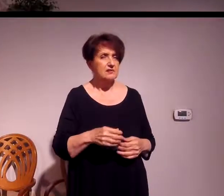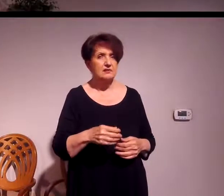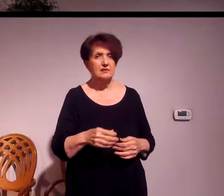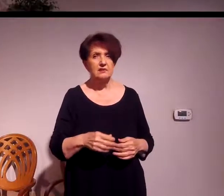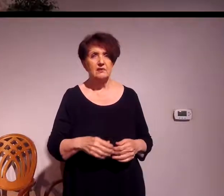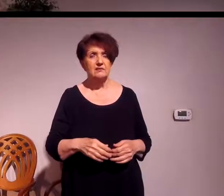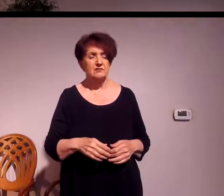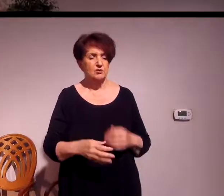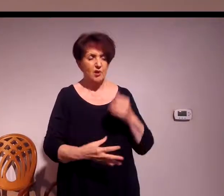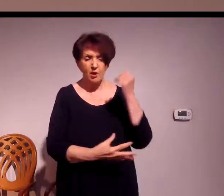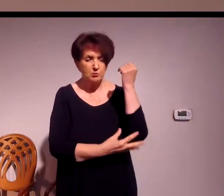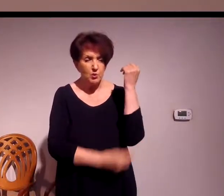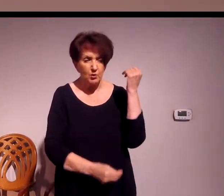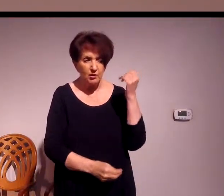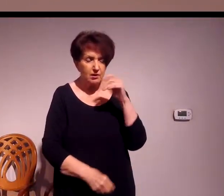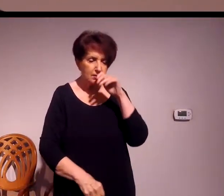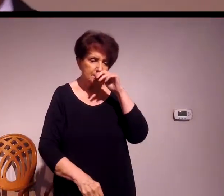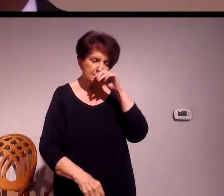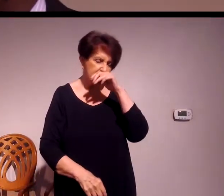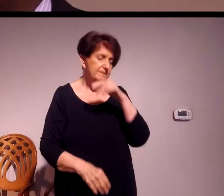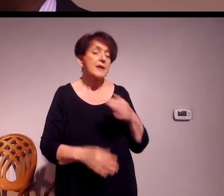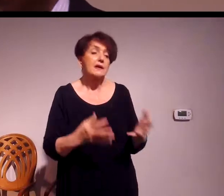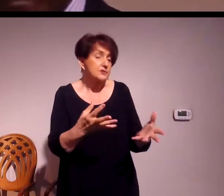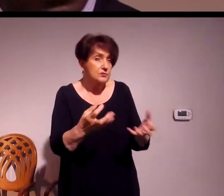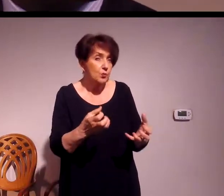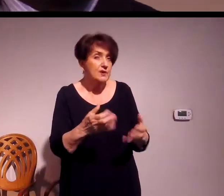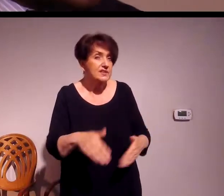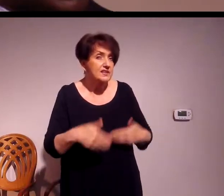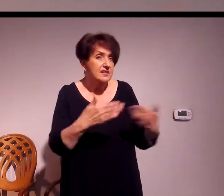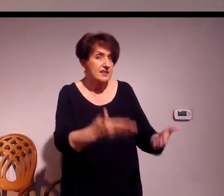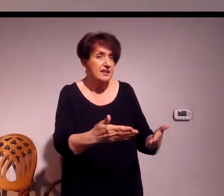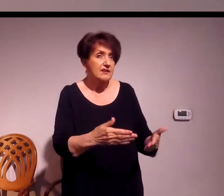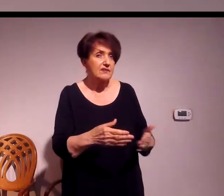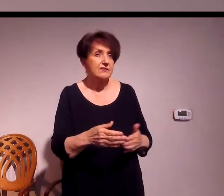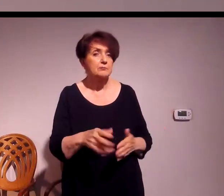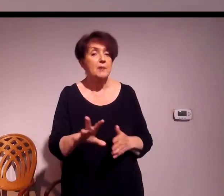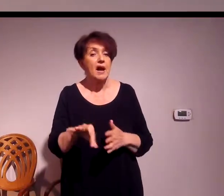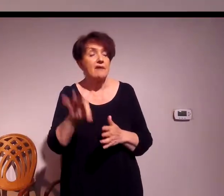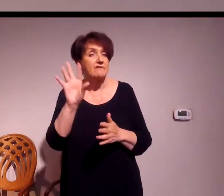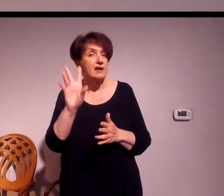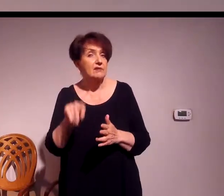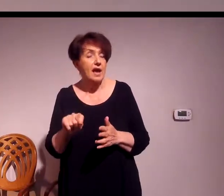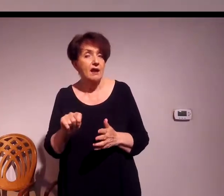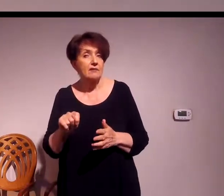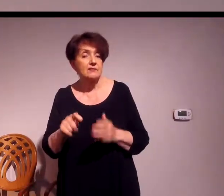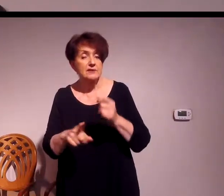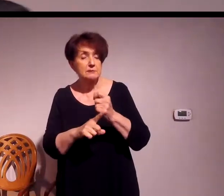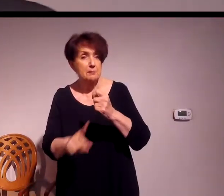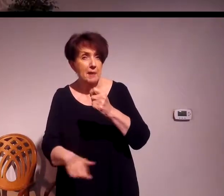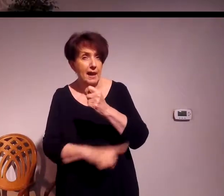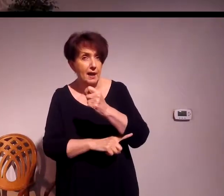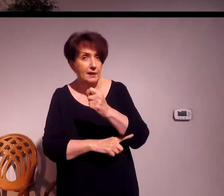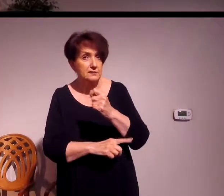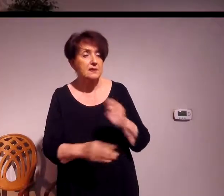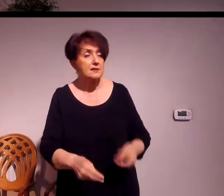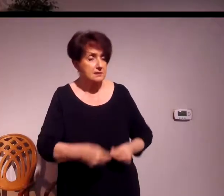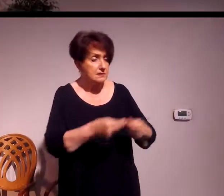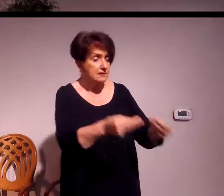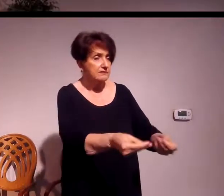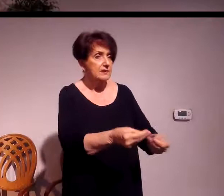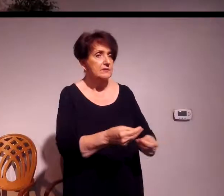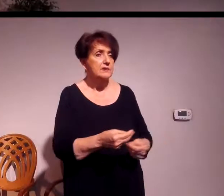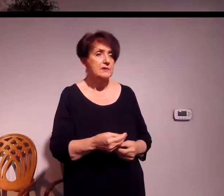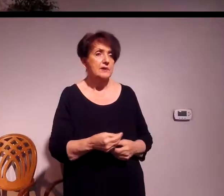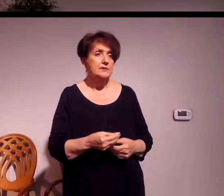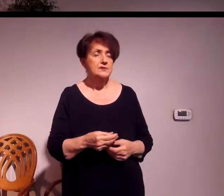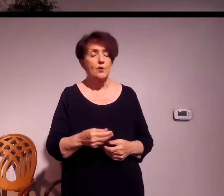them. It's not on me. I just want to give. And what I found was I can give these bags, okay? So every 2 or 3 months, I take